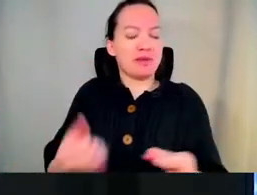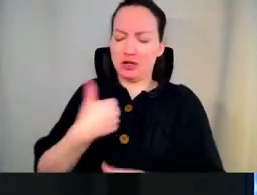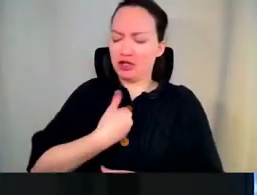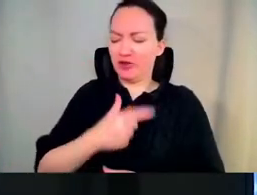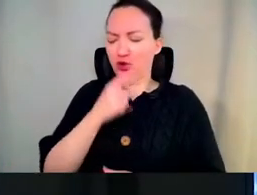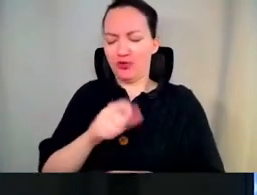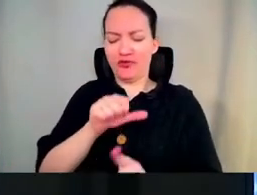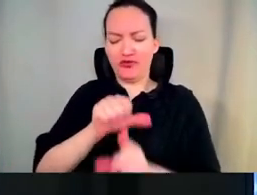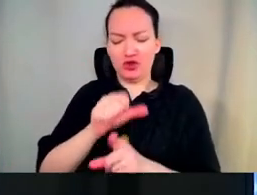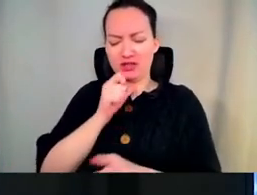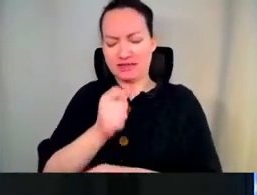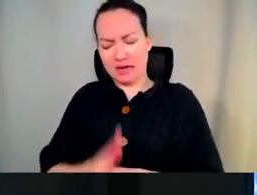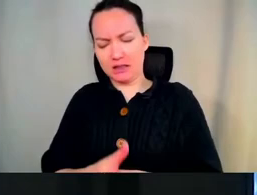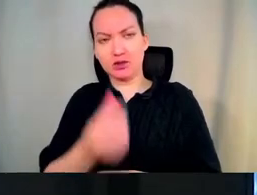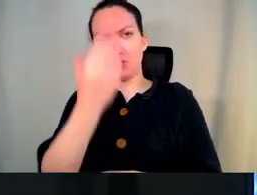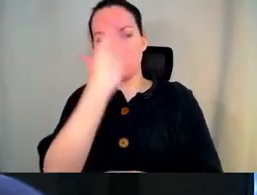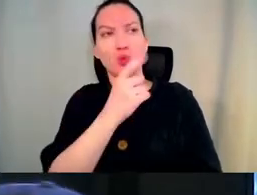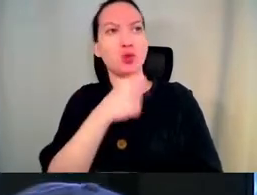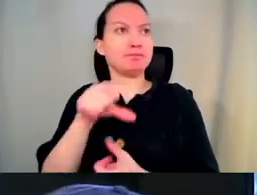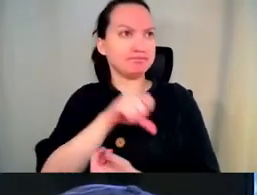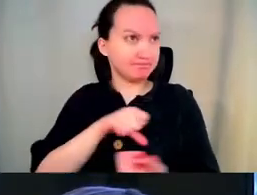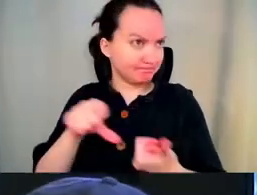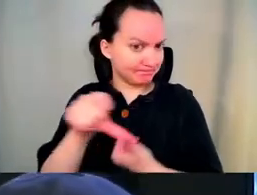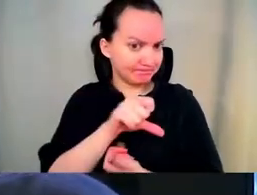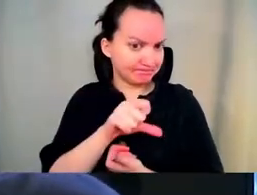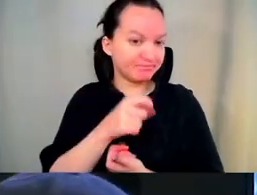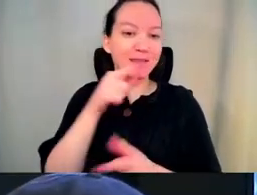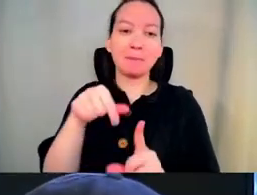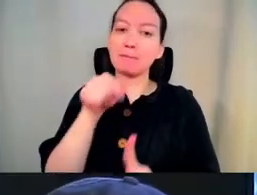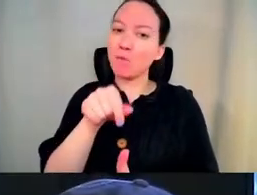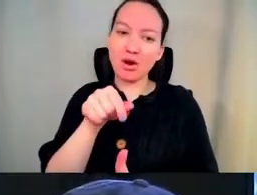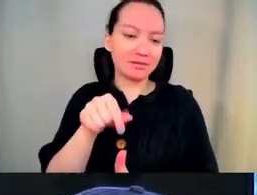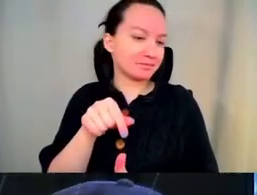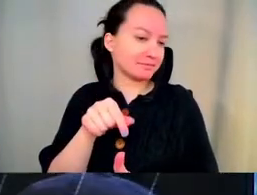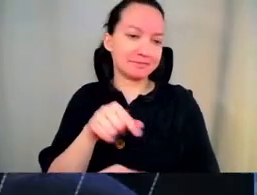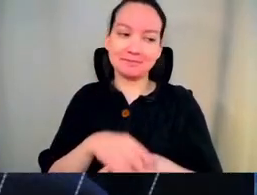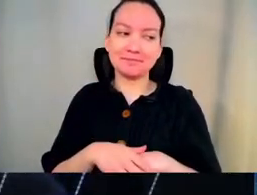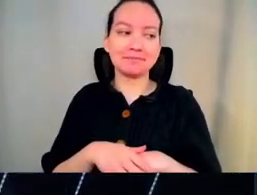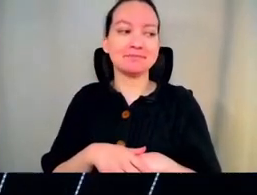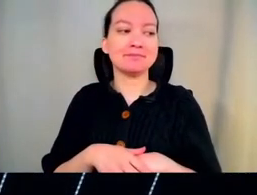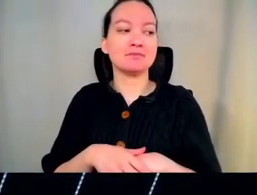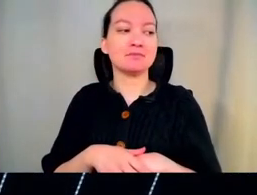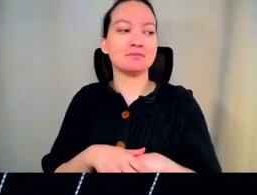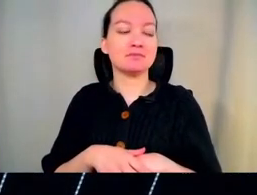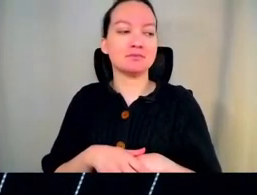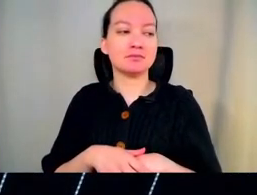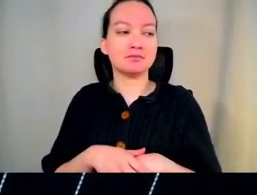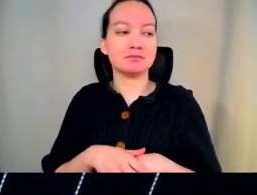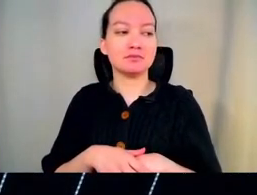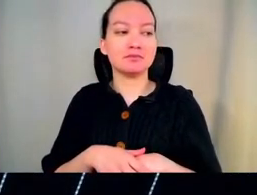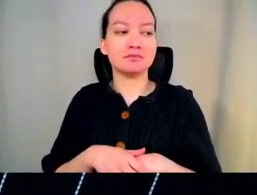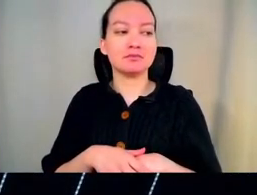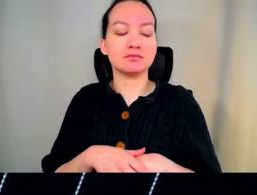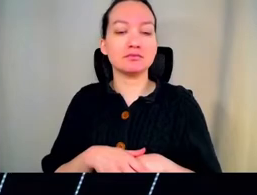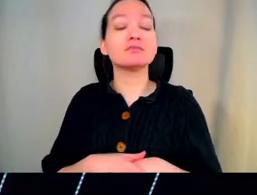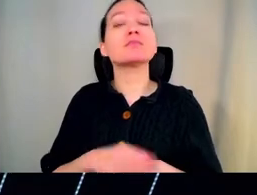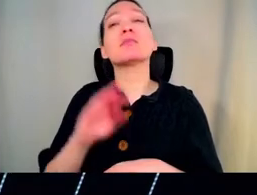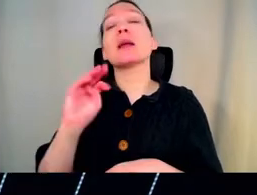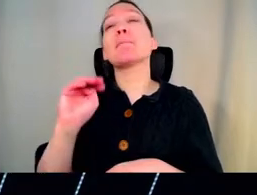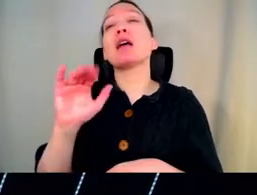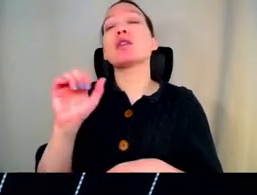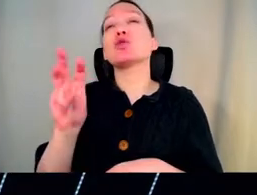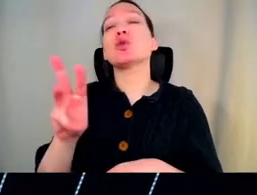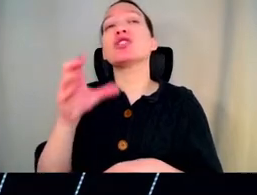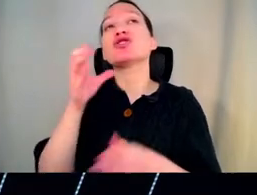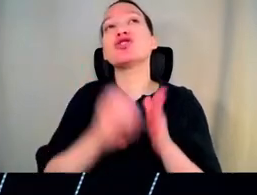who's not so that we know who to hang out with and who not to hang out with. That's not the point of this. So the first verse I want us to look at is Matthew chapter 5,